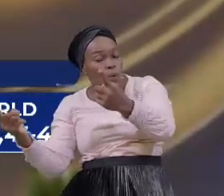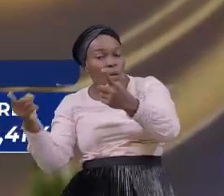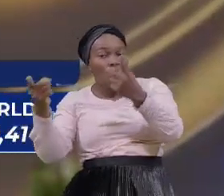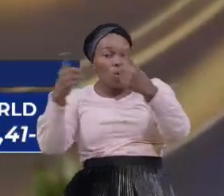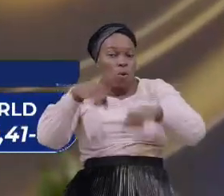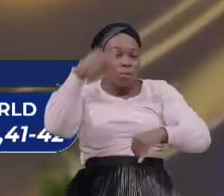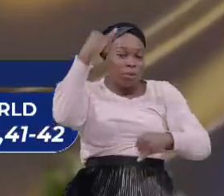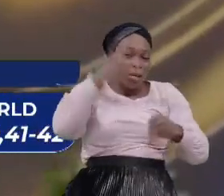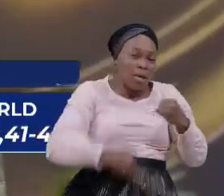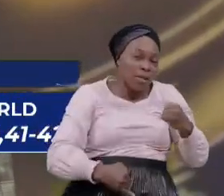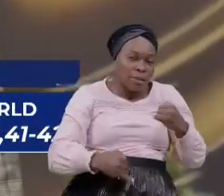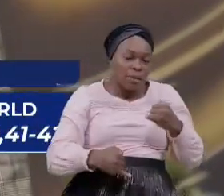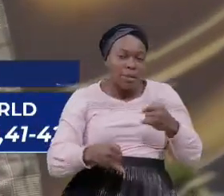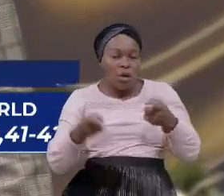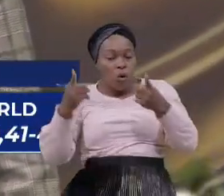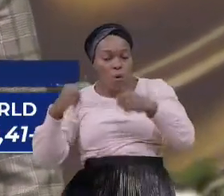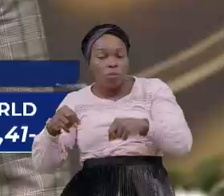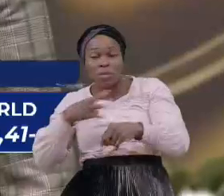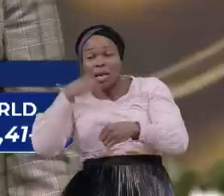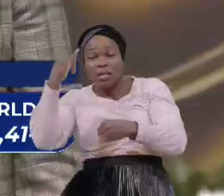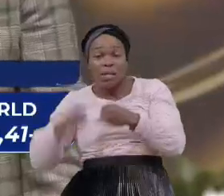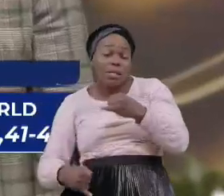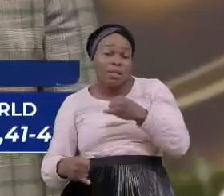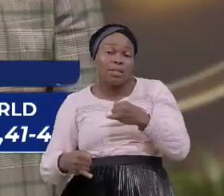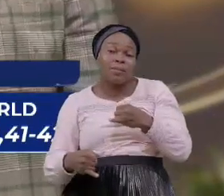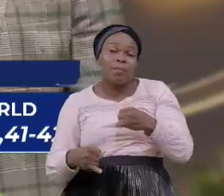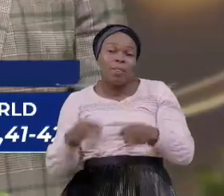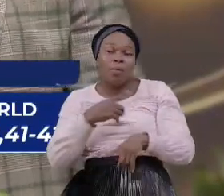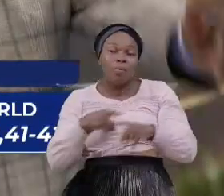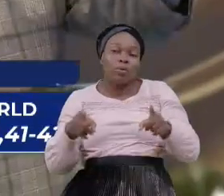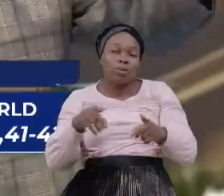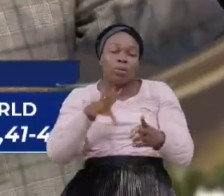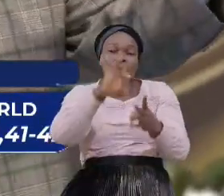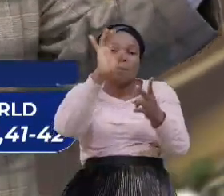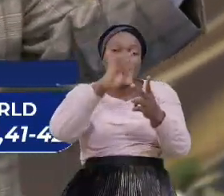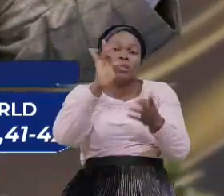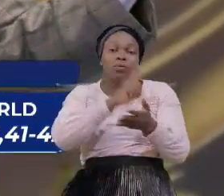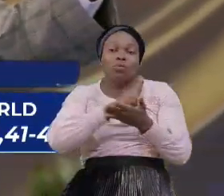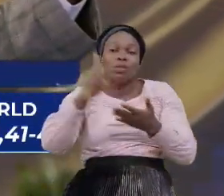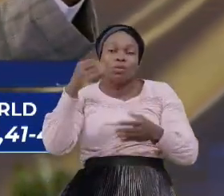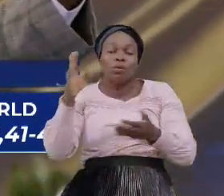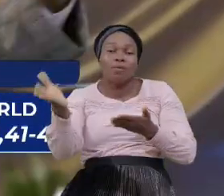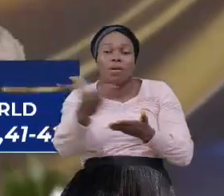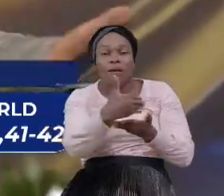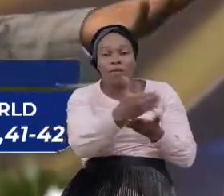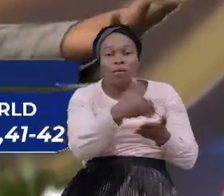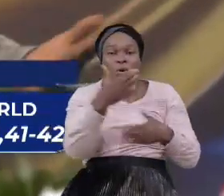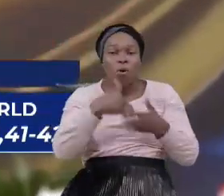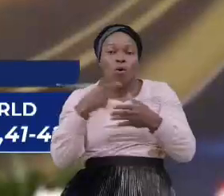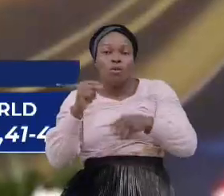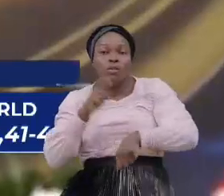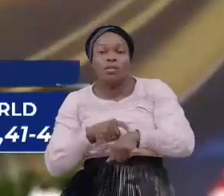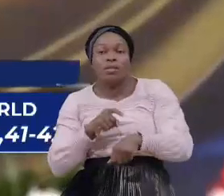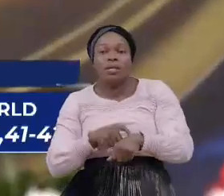unto us the appointed weeks of the harvest. All the time that we have